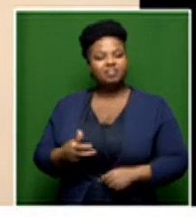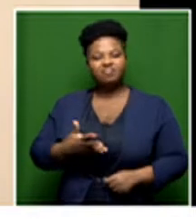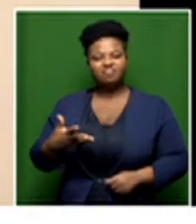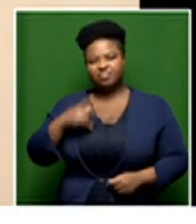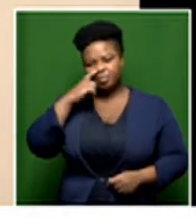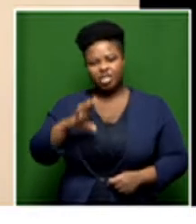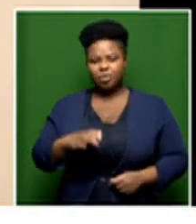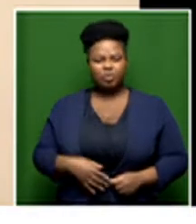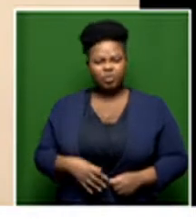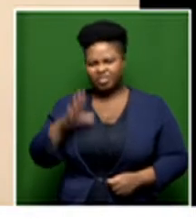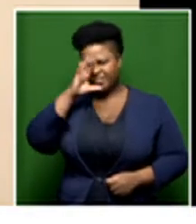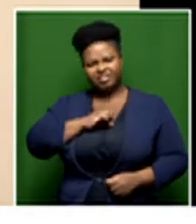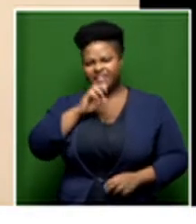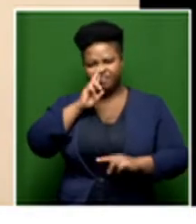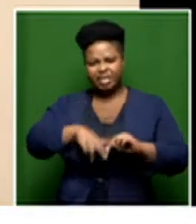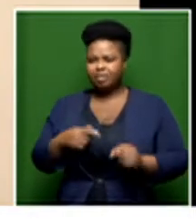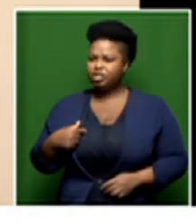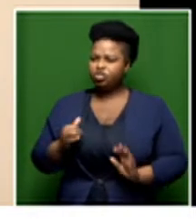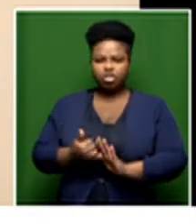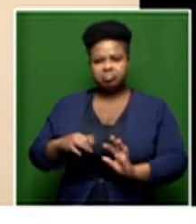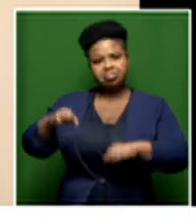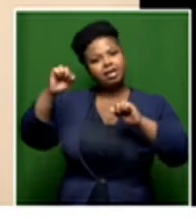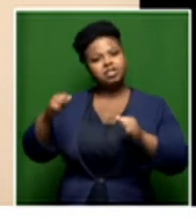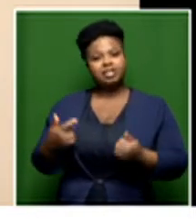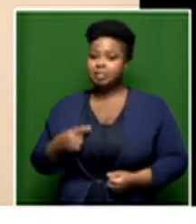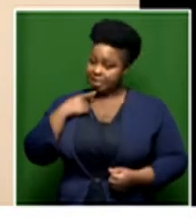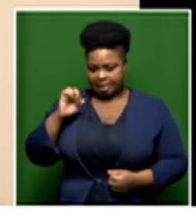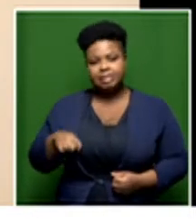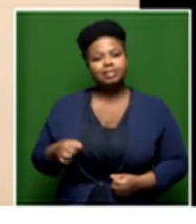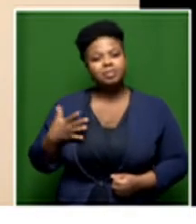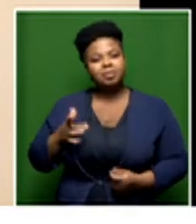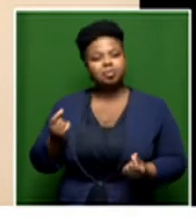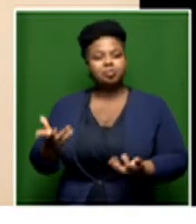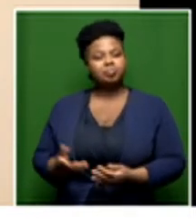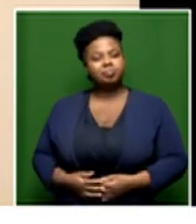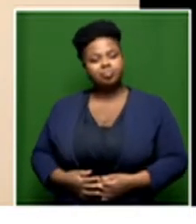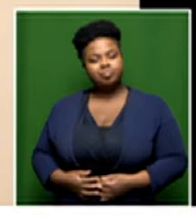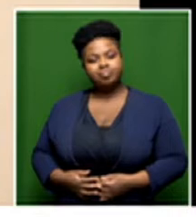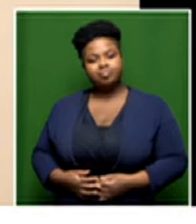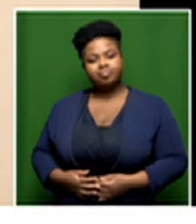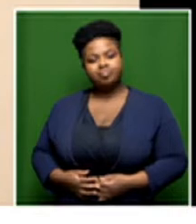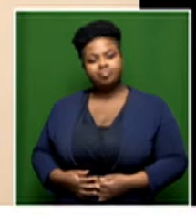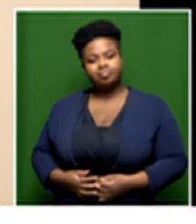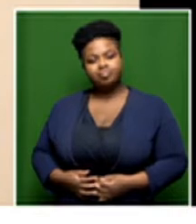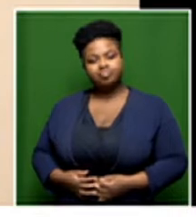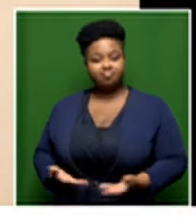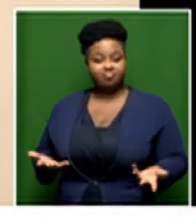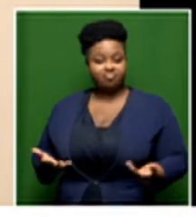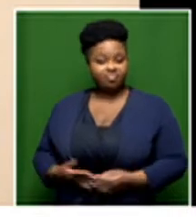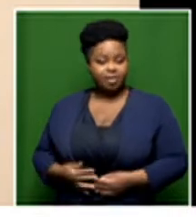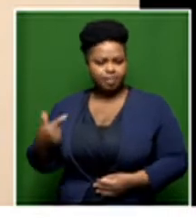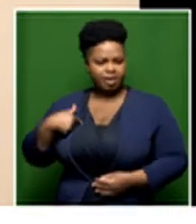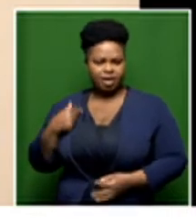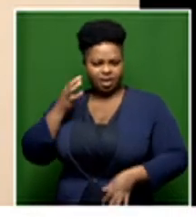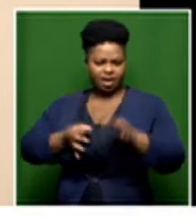was very strange. I just agreed. I just said, yes, I want to do this, you know. And I can't